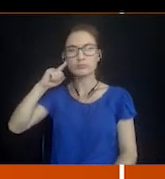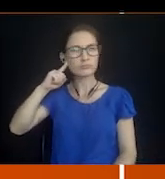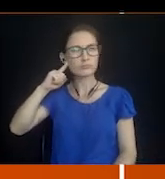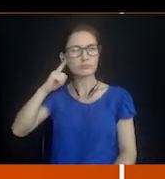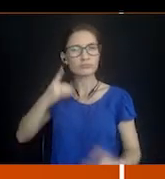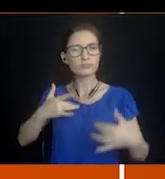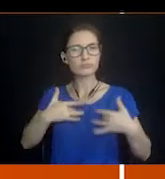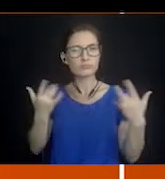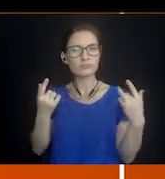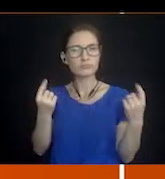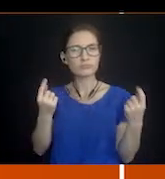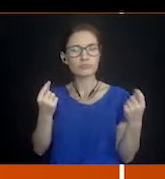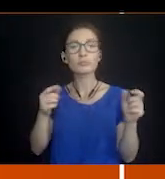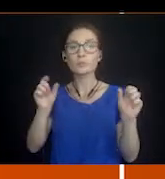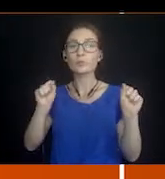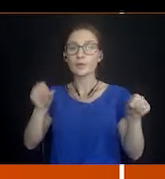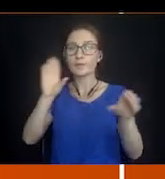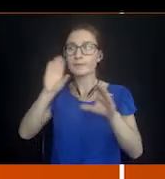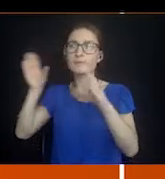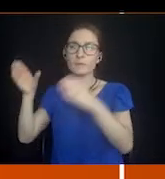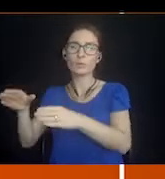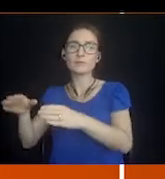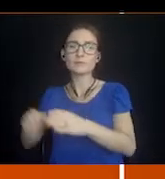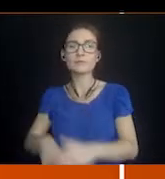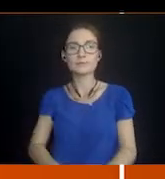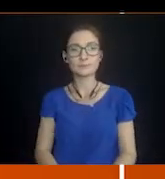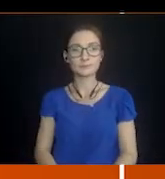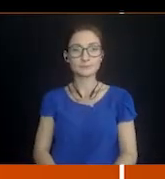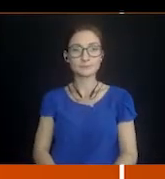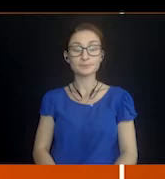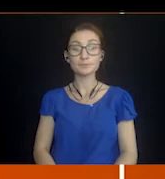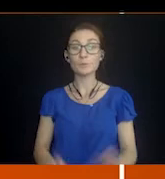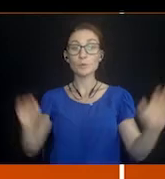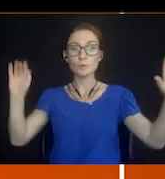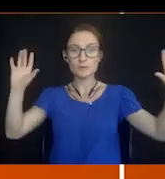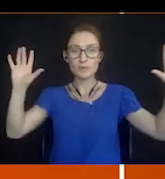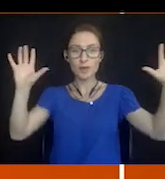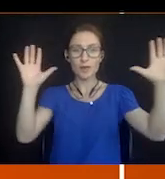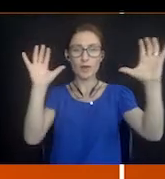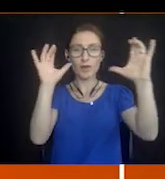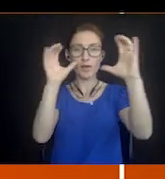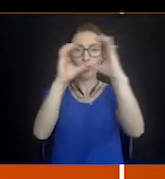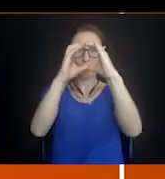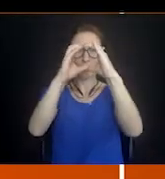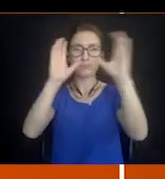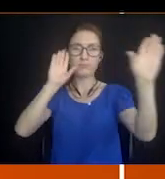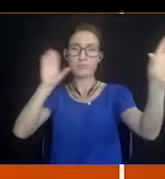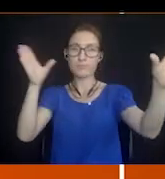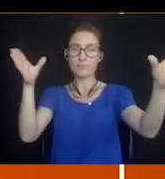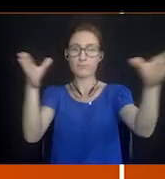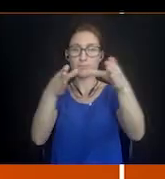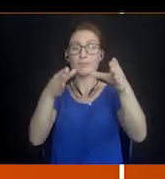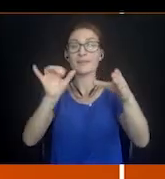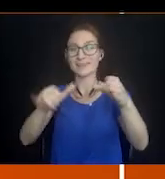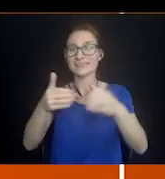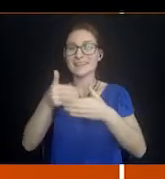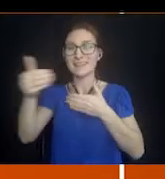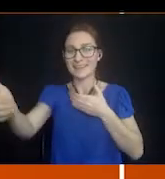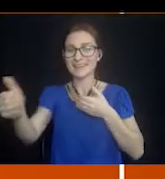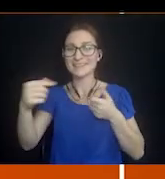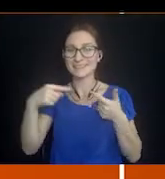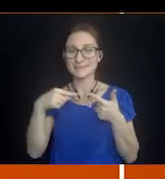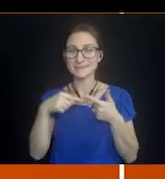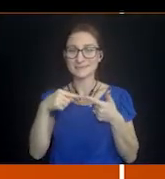or if you hear a strange noise outside, your attention can be focused on that. So tunnel vision is really